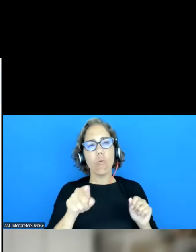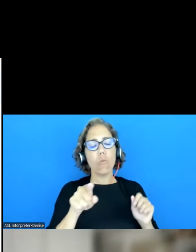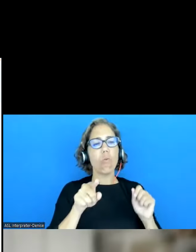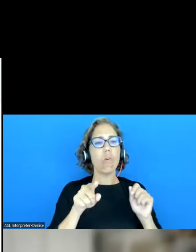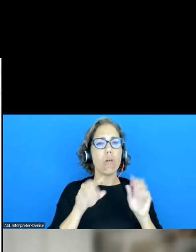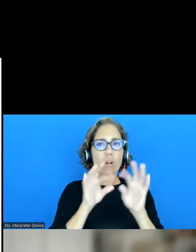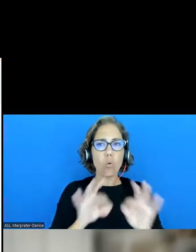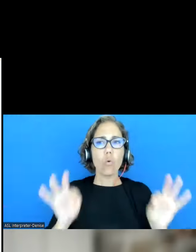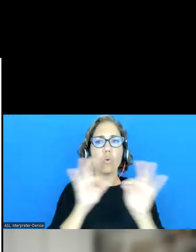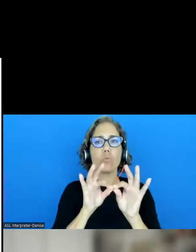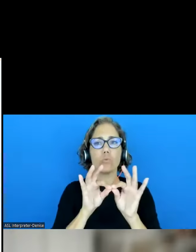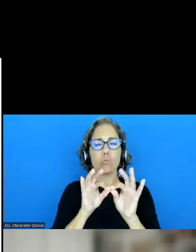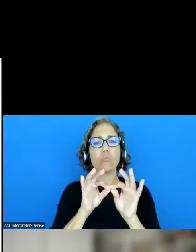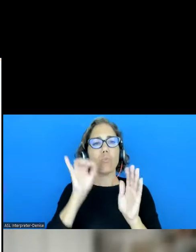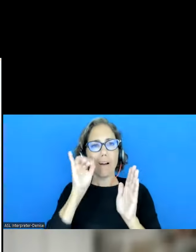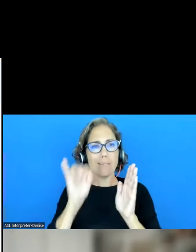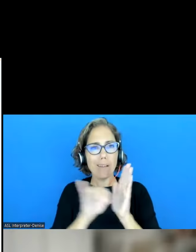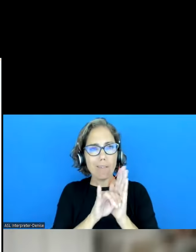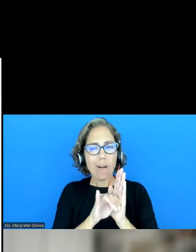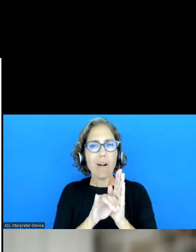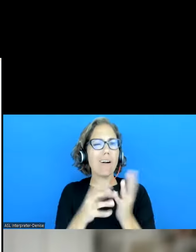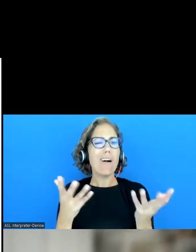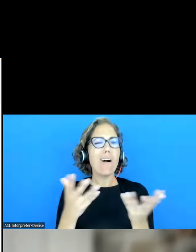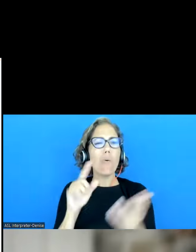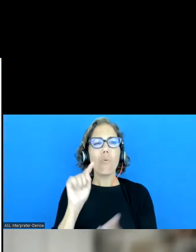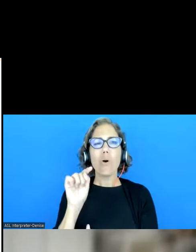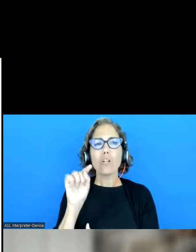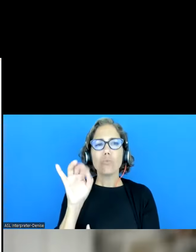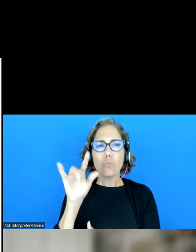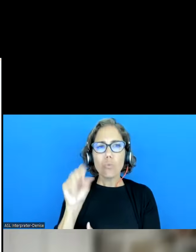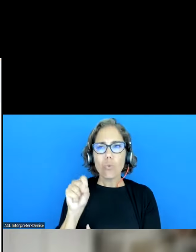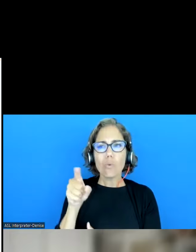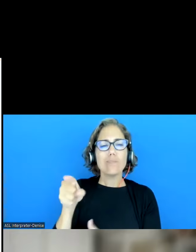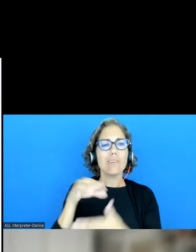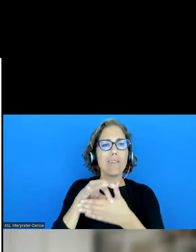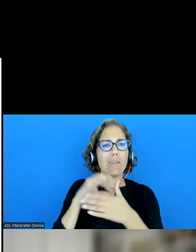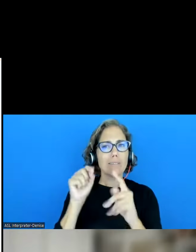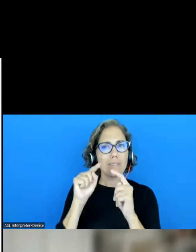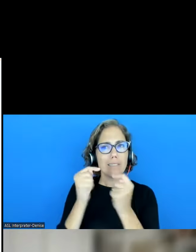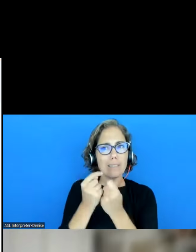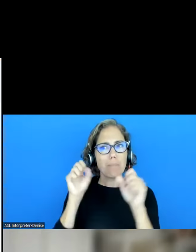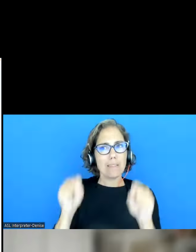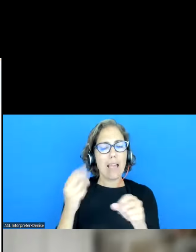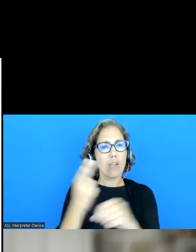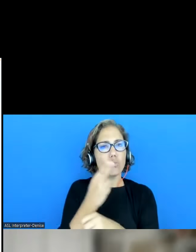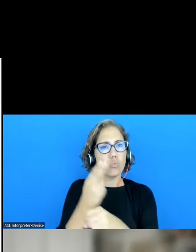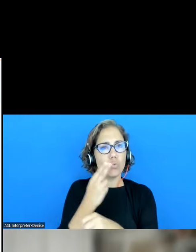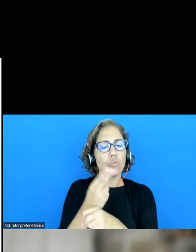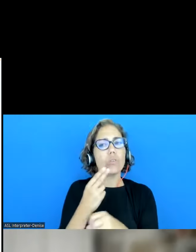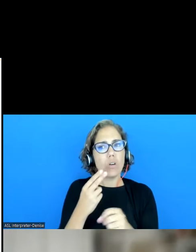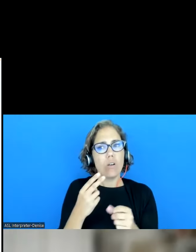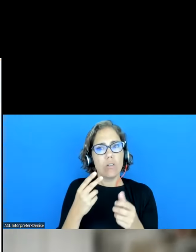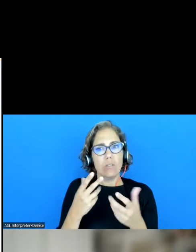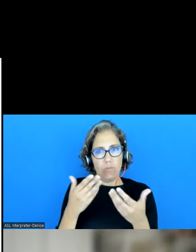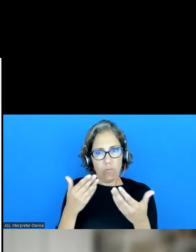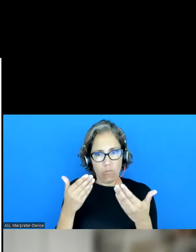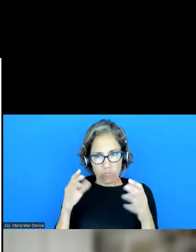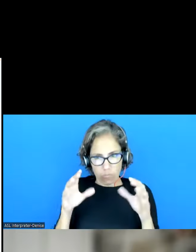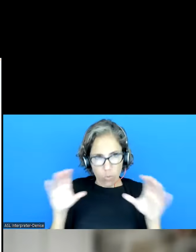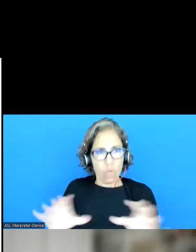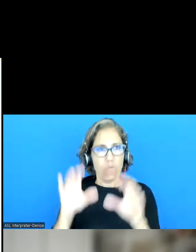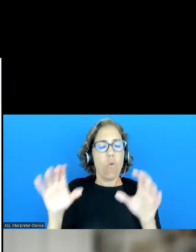to identify which are the tools that the content team can use in order to perform the checks that